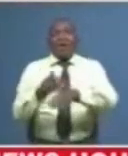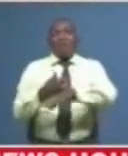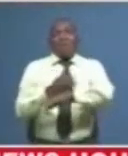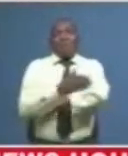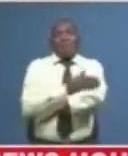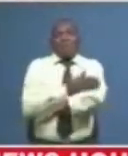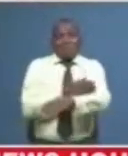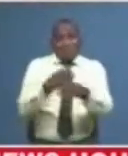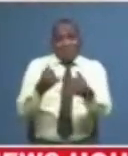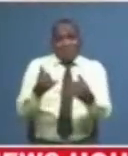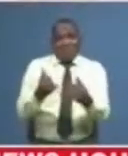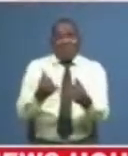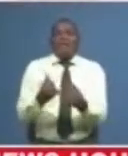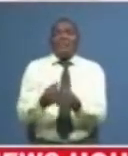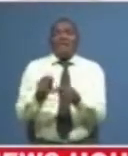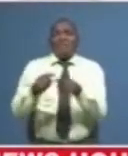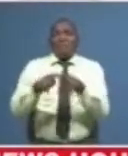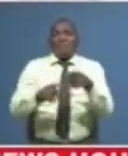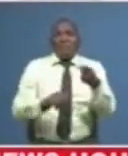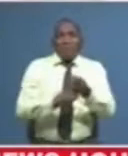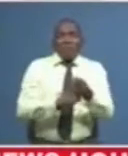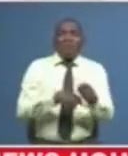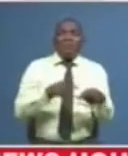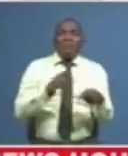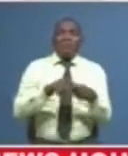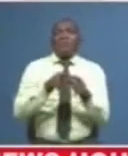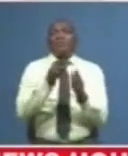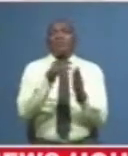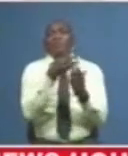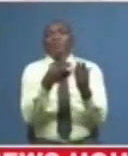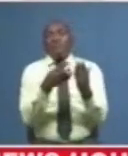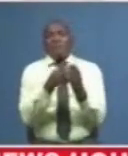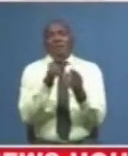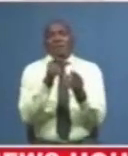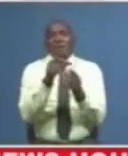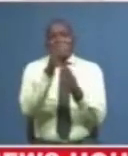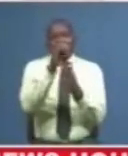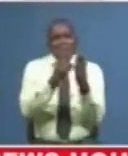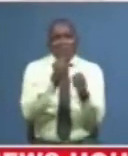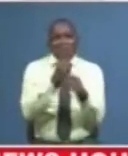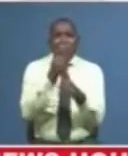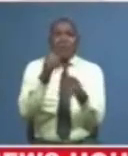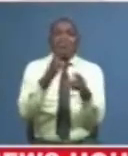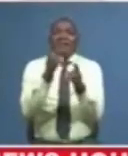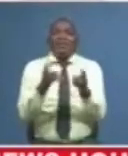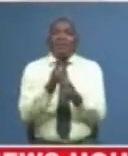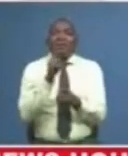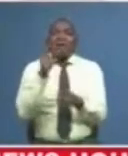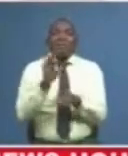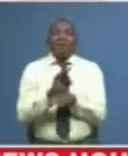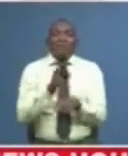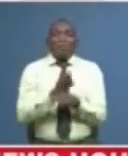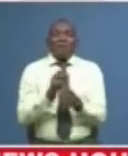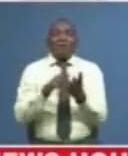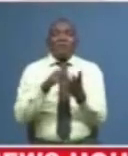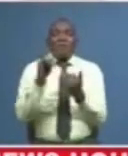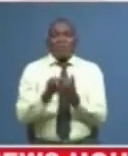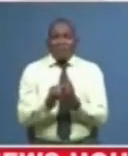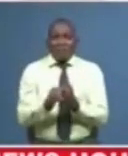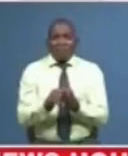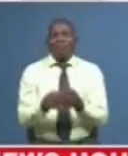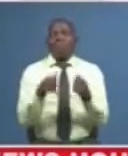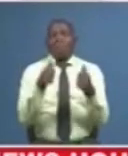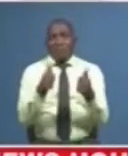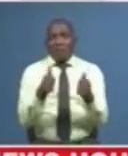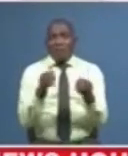existing incentive framework designed to make 1D1F designated companies